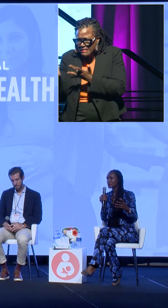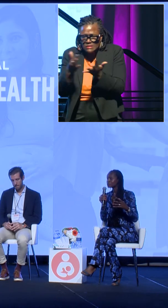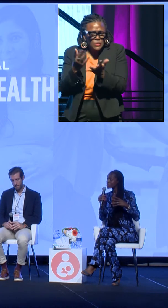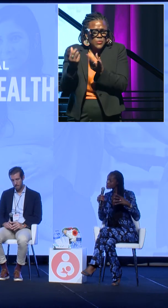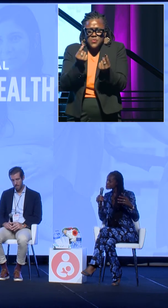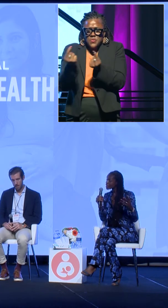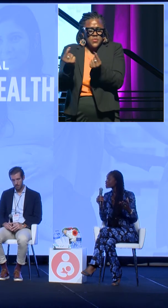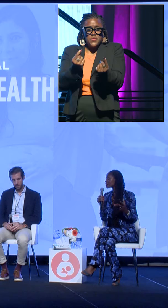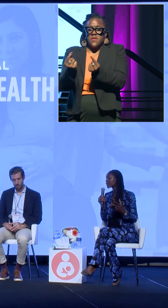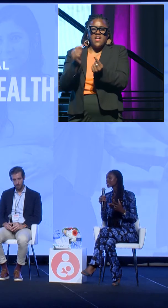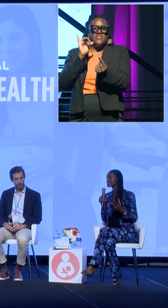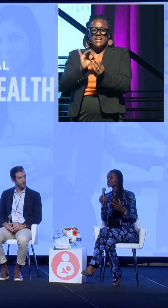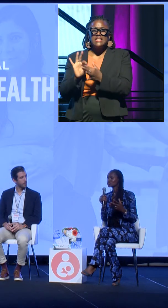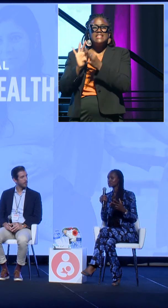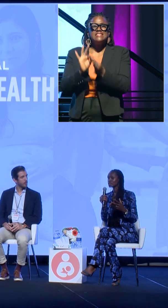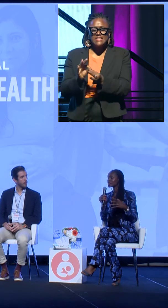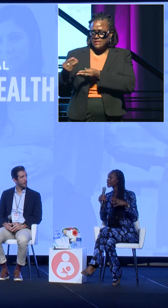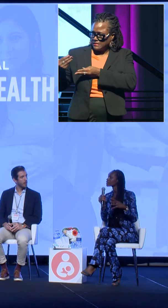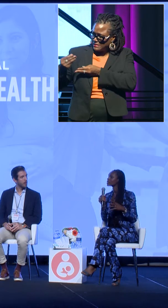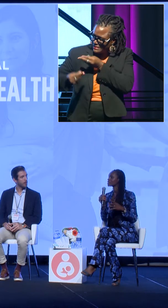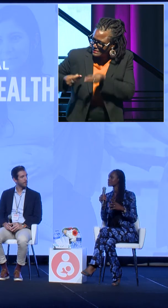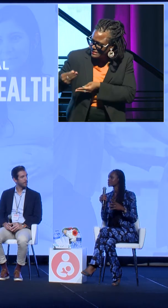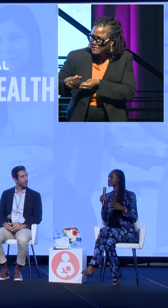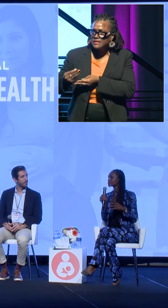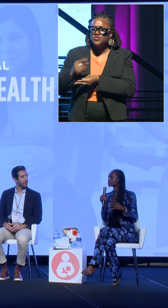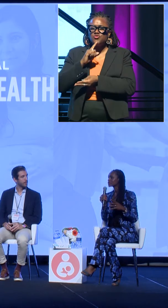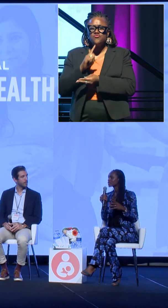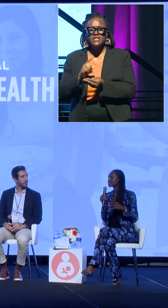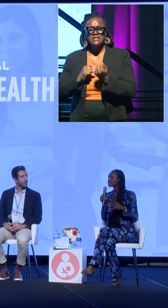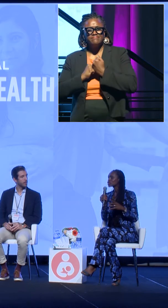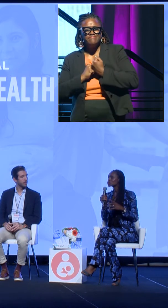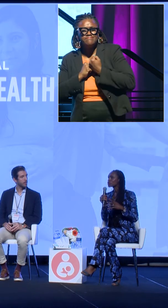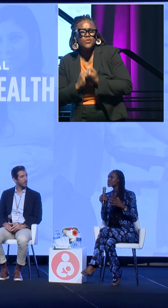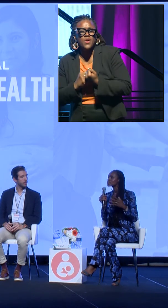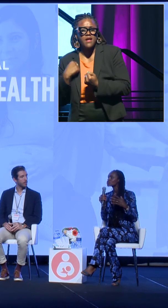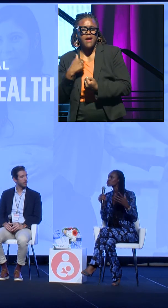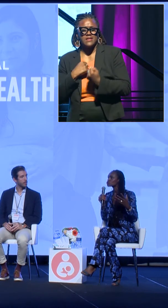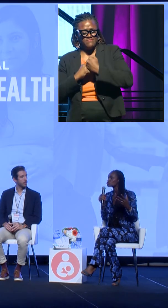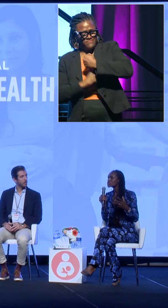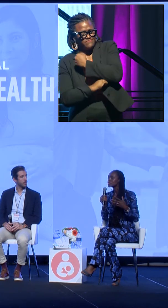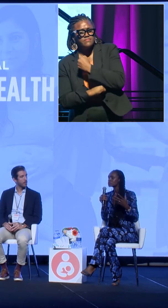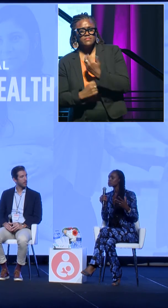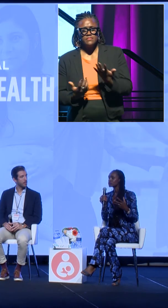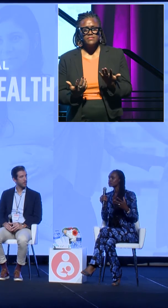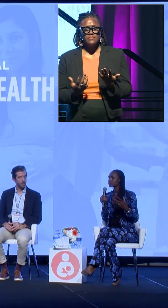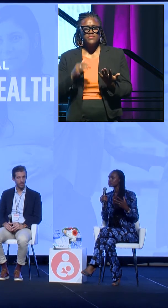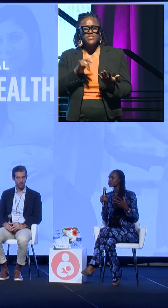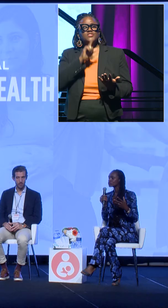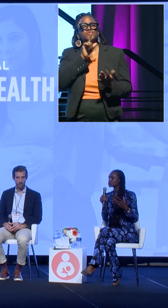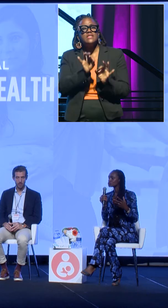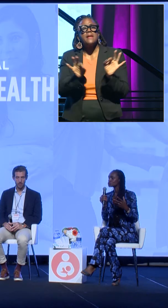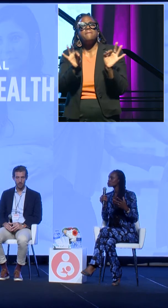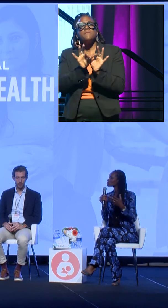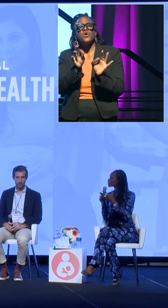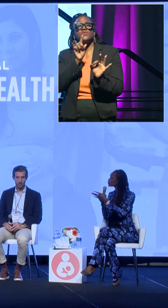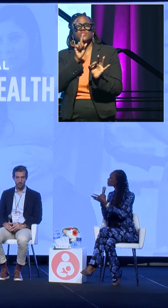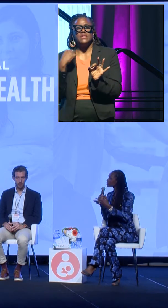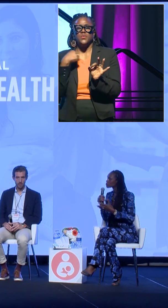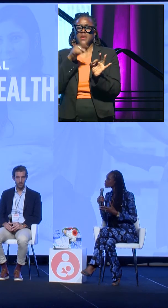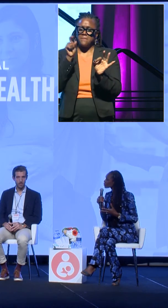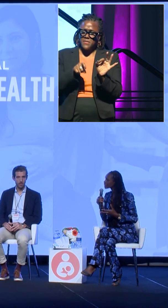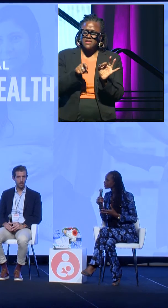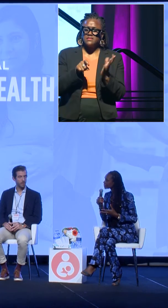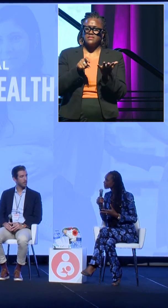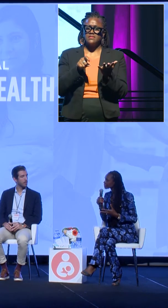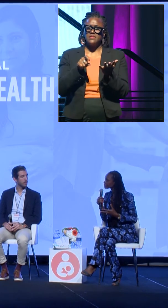that is tied to our ancestry, to anchor us. And so I think it's really important for us to look to, like you were